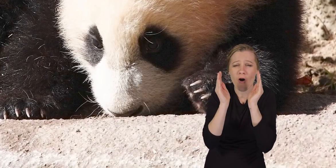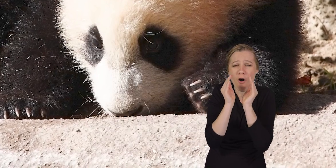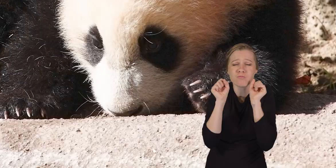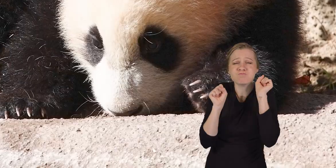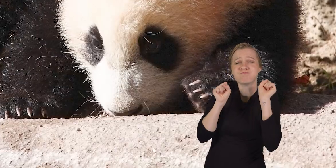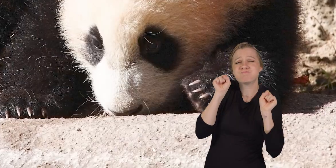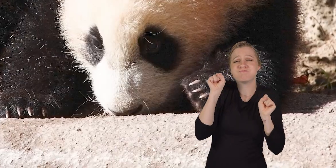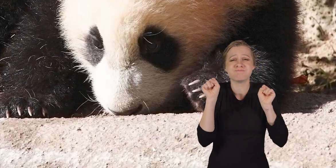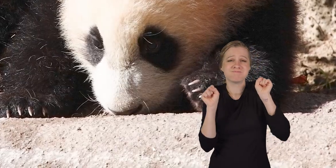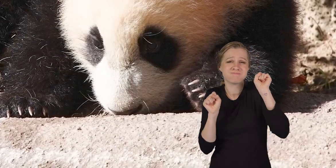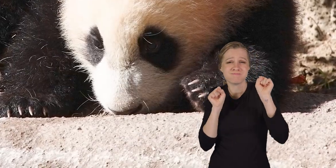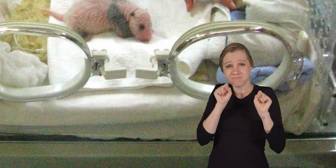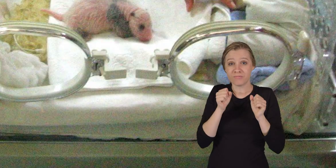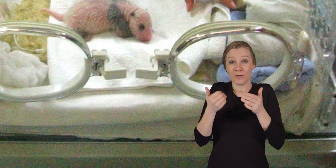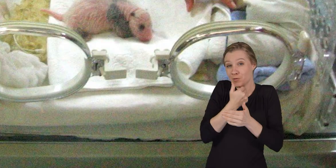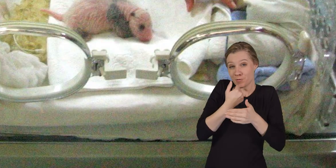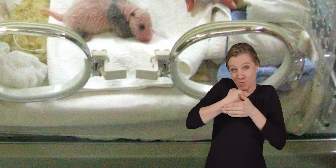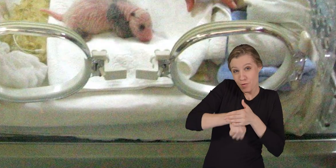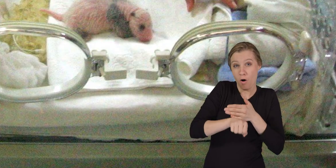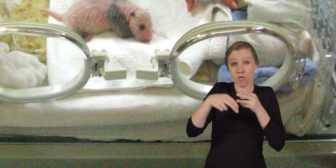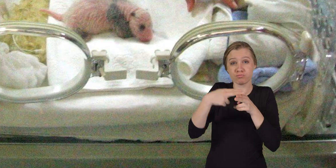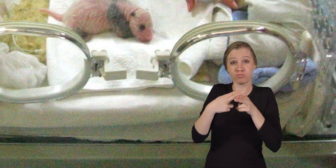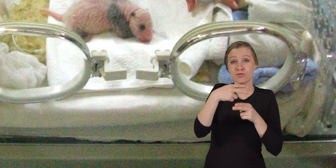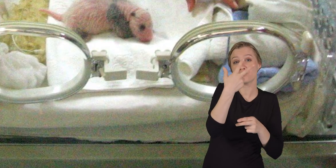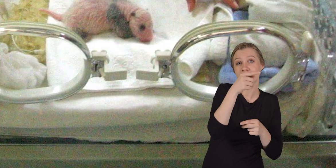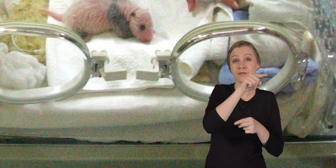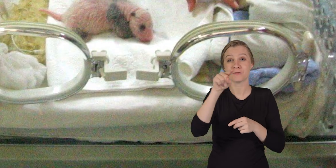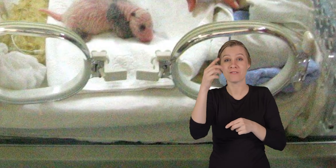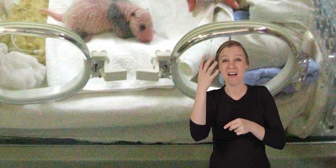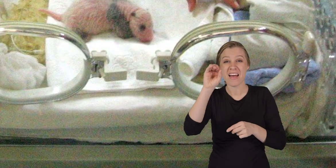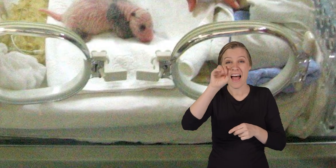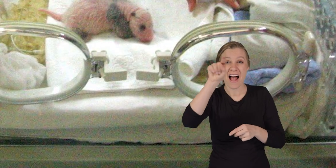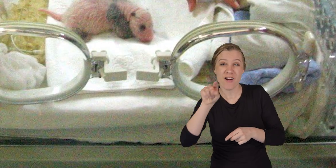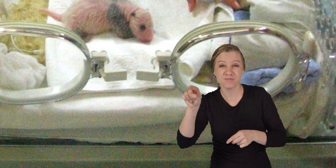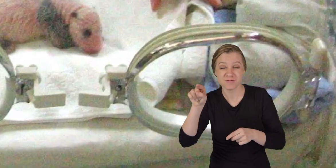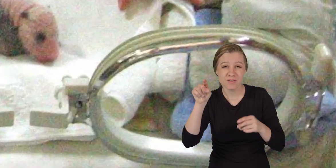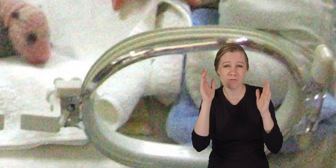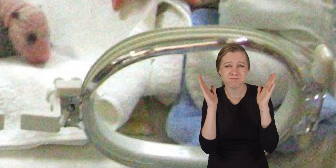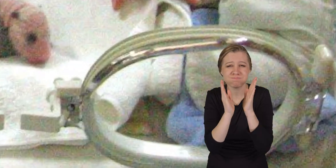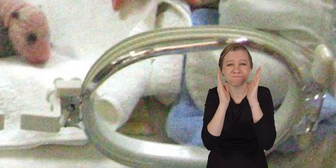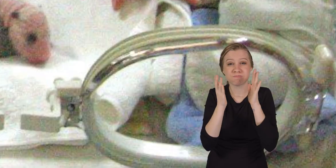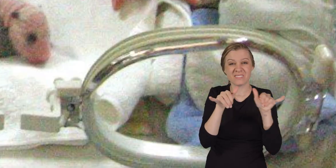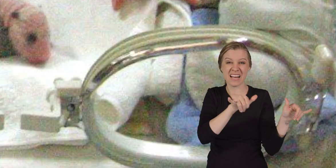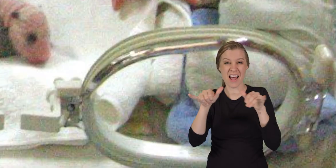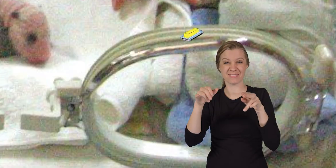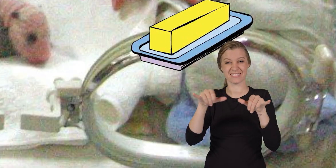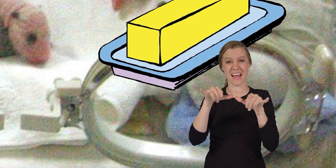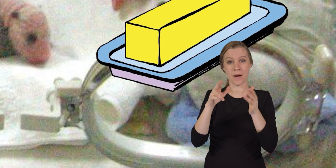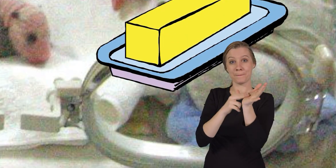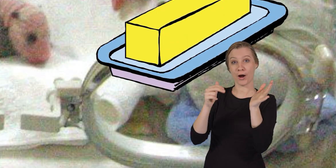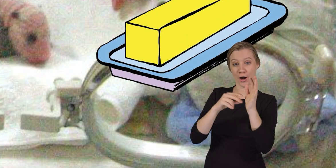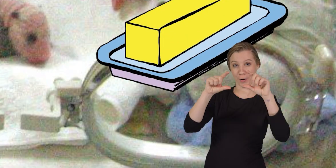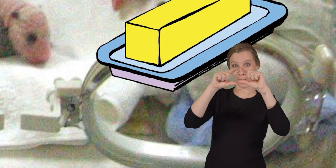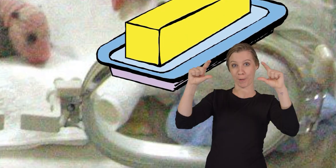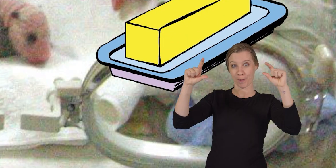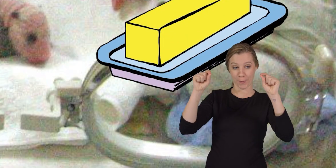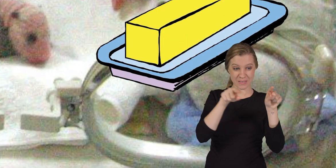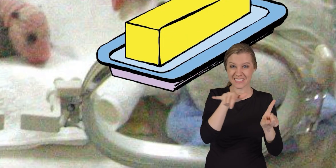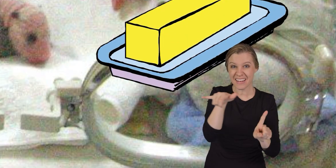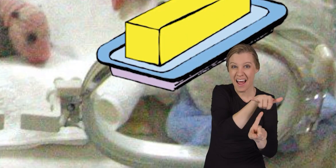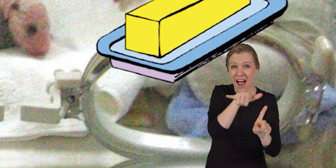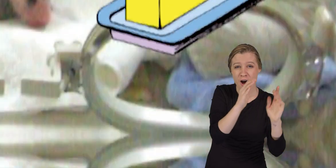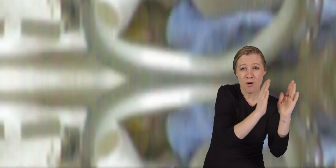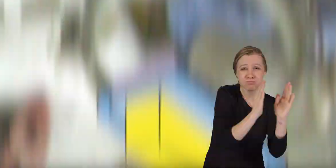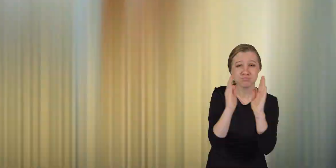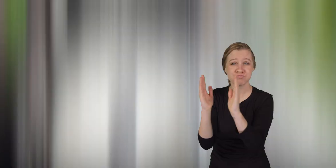very small. A newborn cub weighs 3-5 ounces and is about the size of a stick